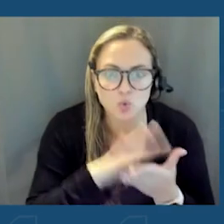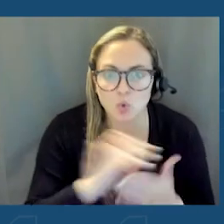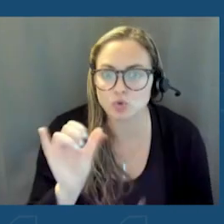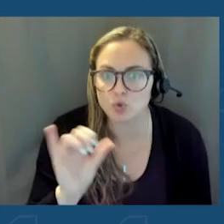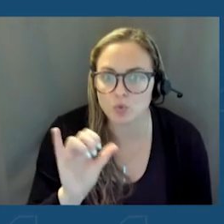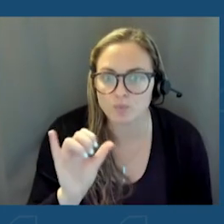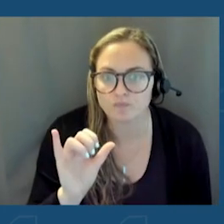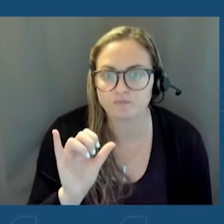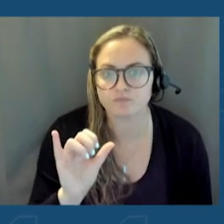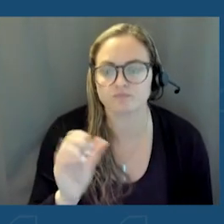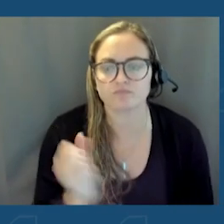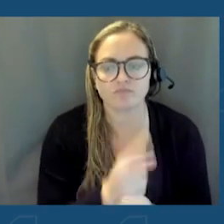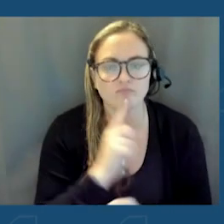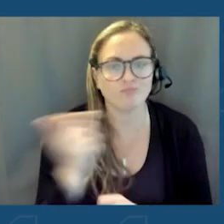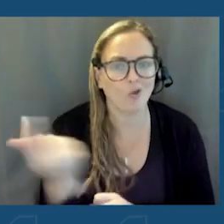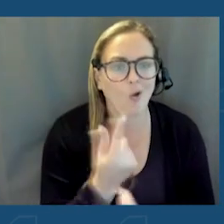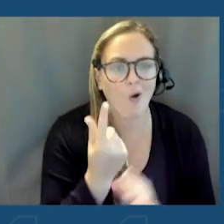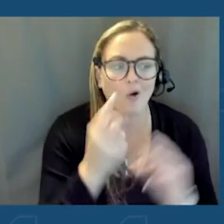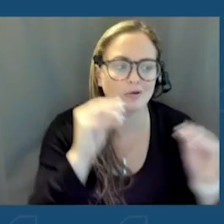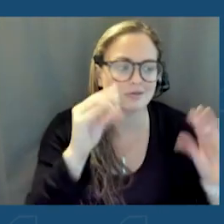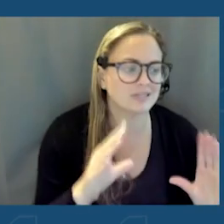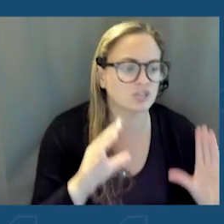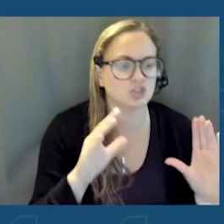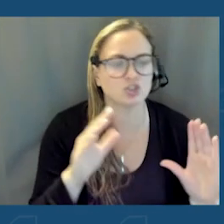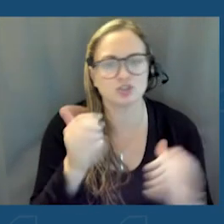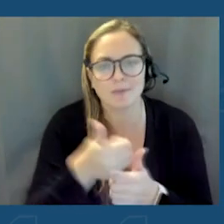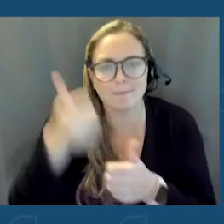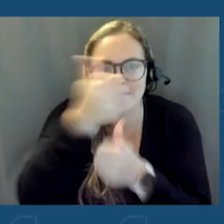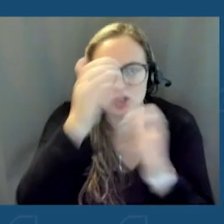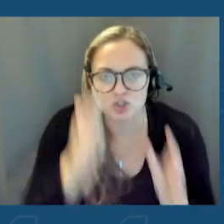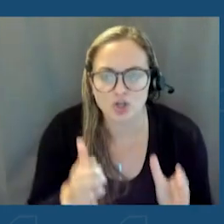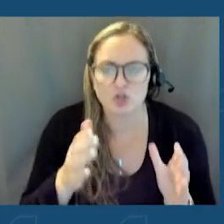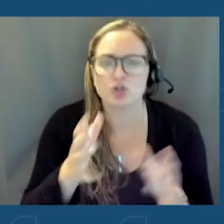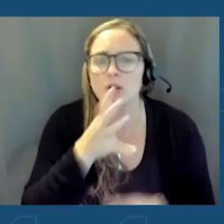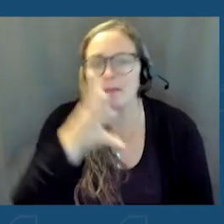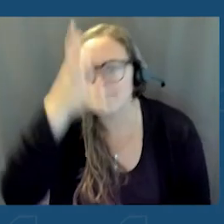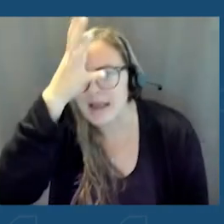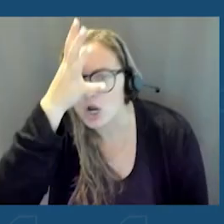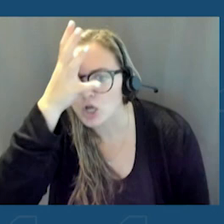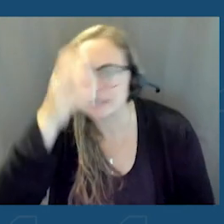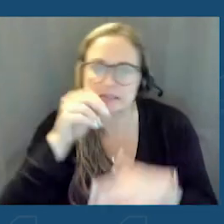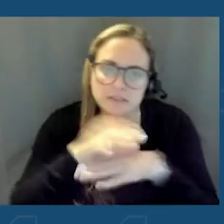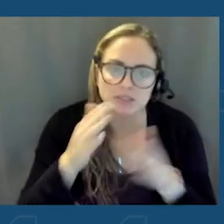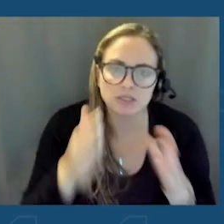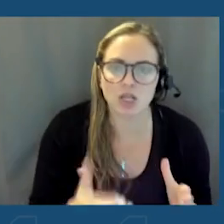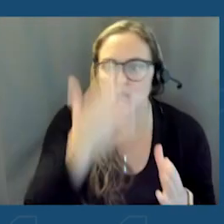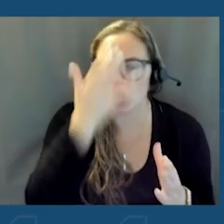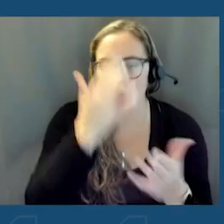make sure that all the teachers, administrators, parents, guidance counselors, that they know what their rights are.